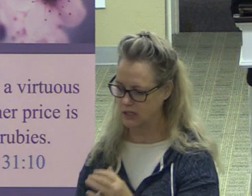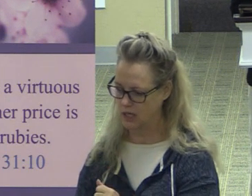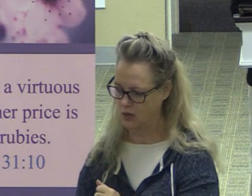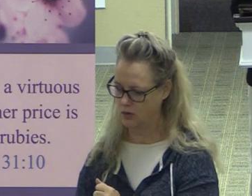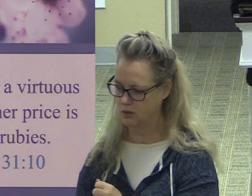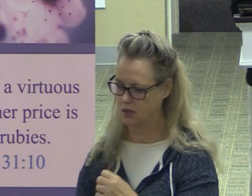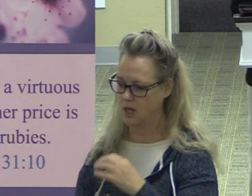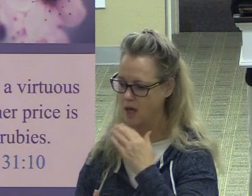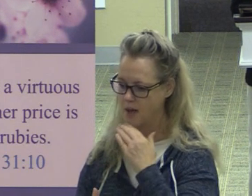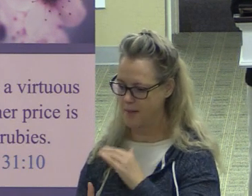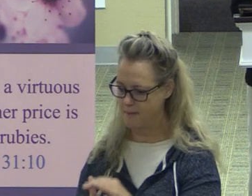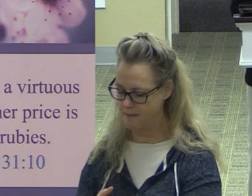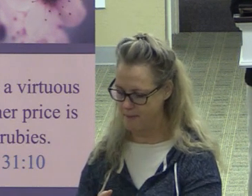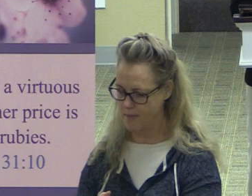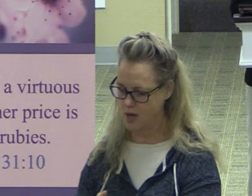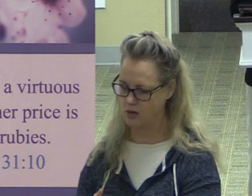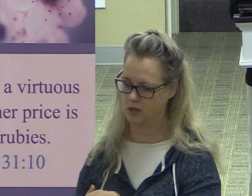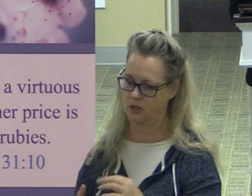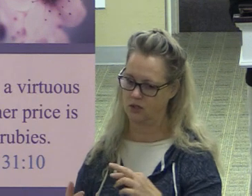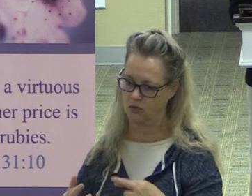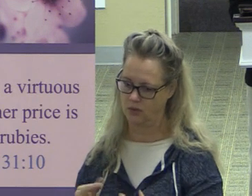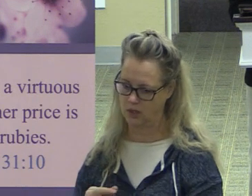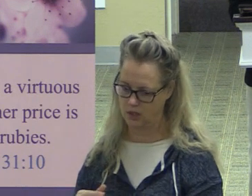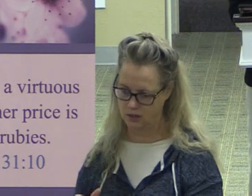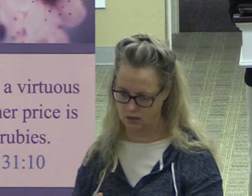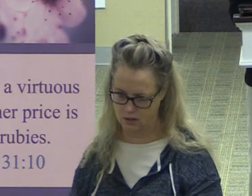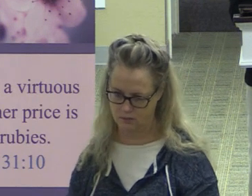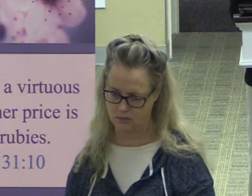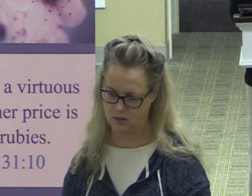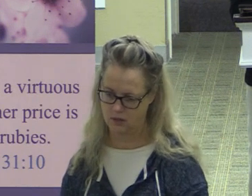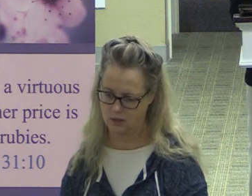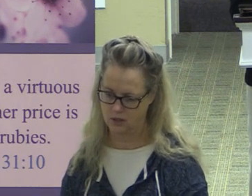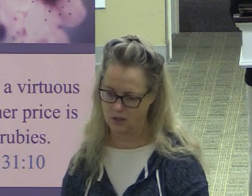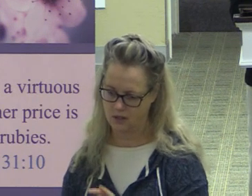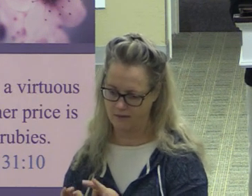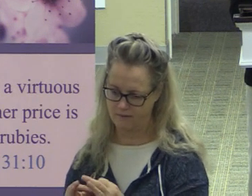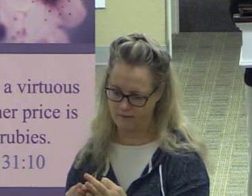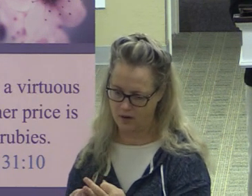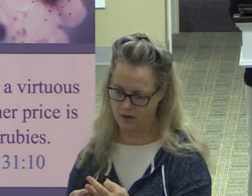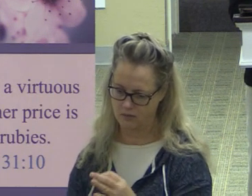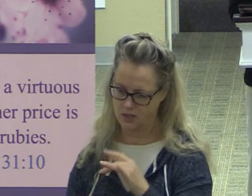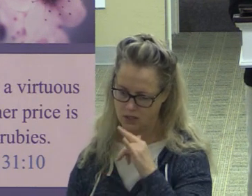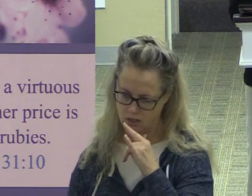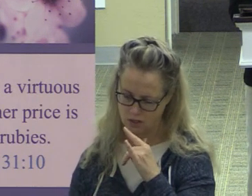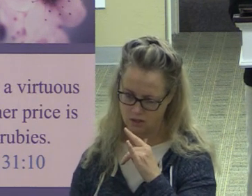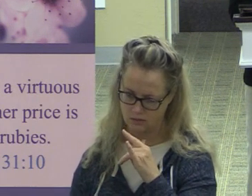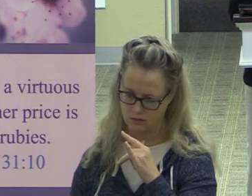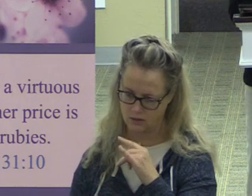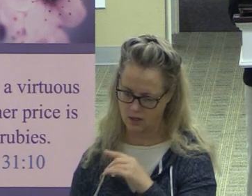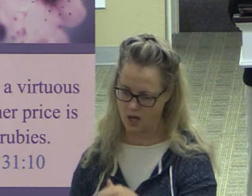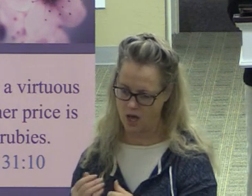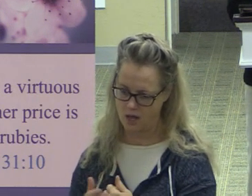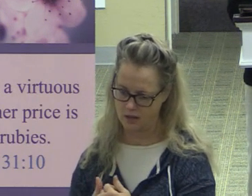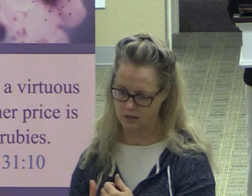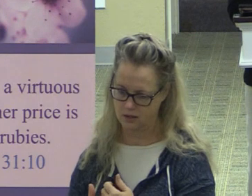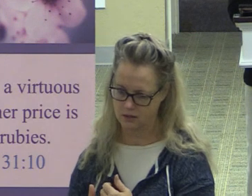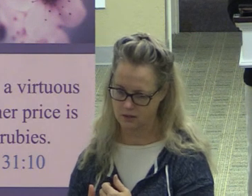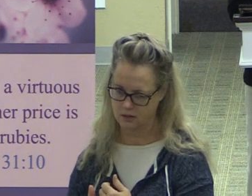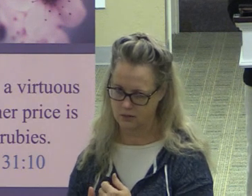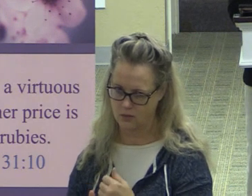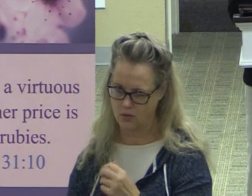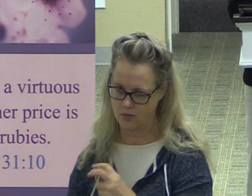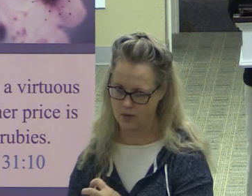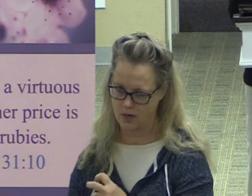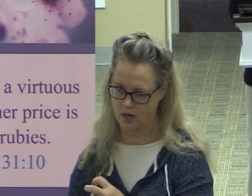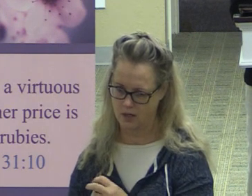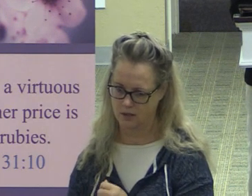Marriage difficulties, sibling relationships, parent and child relationships, all of these will have their times when being Christ-like and humble, staying close